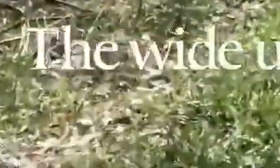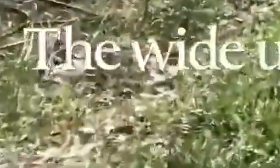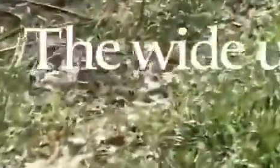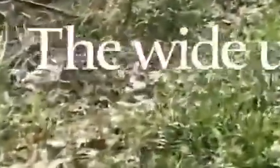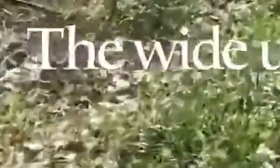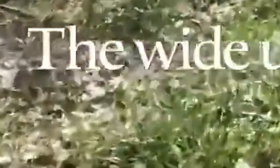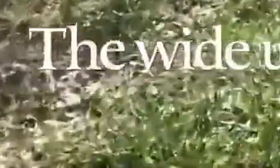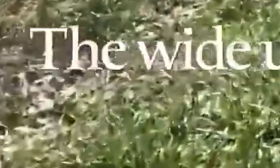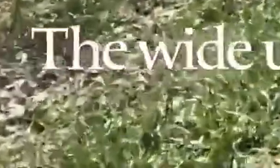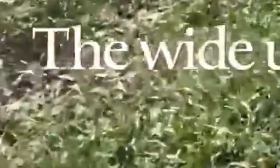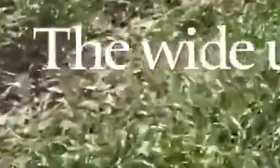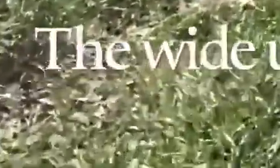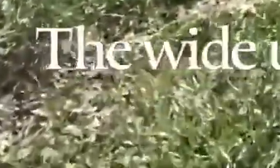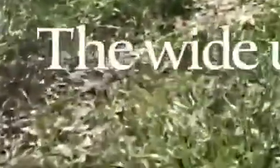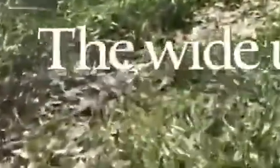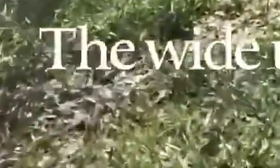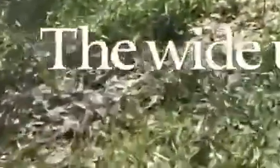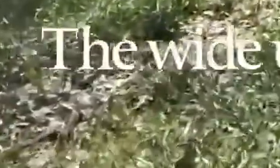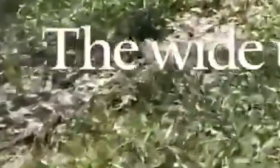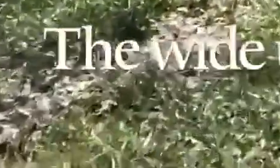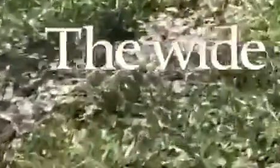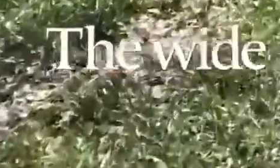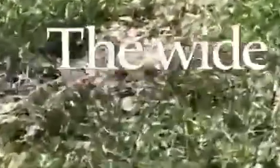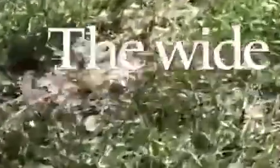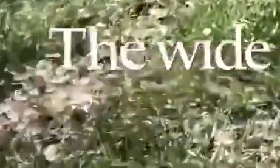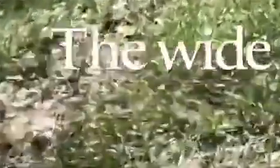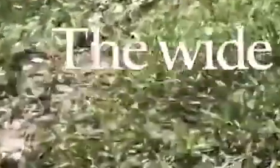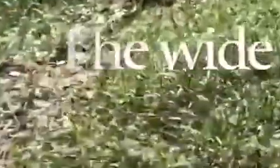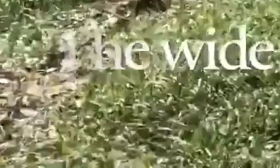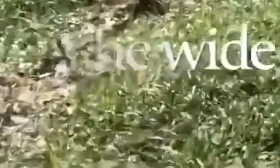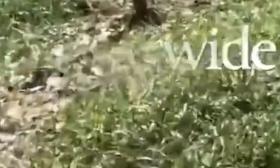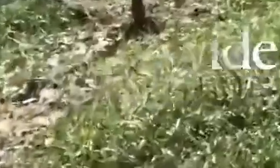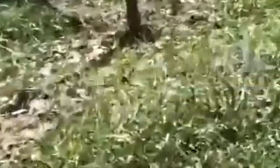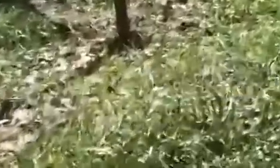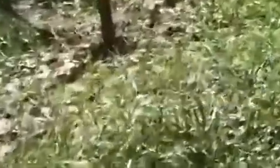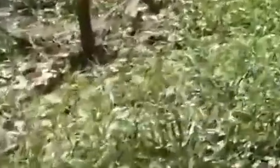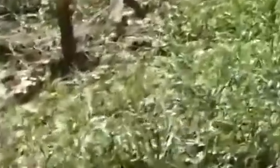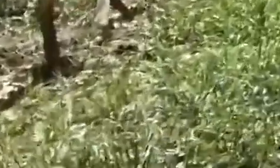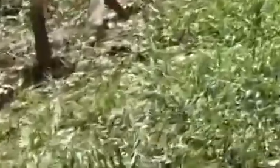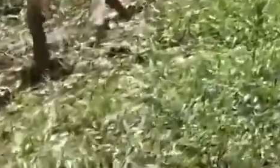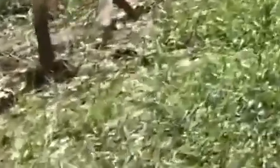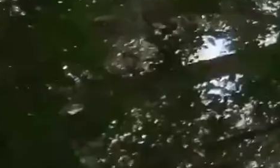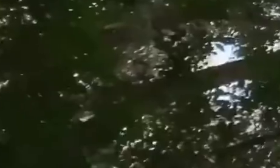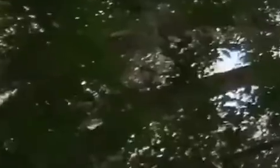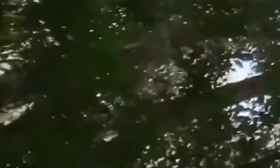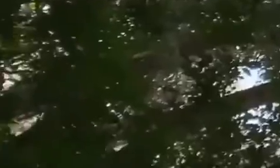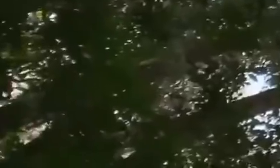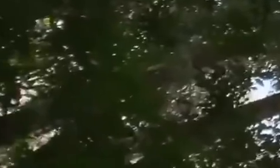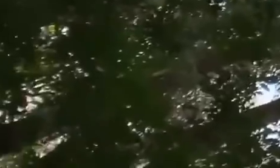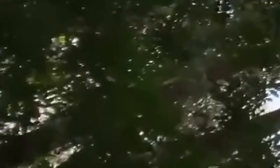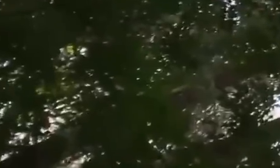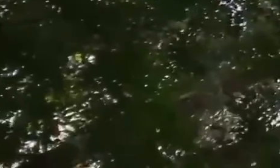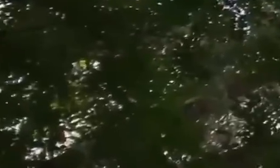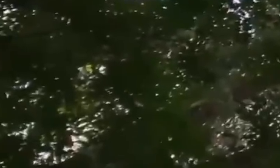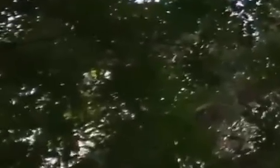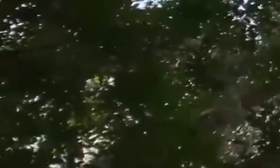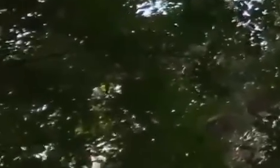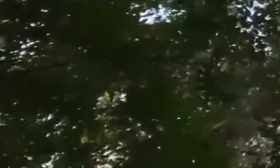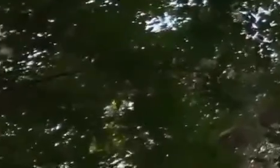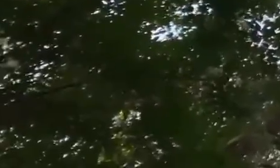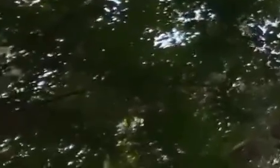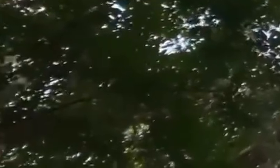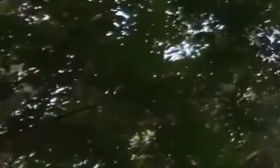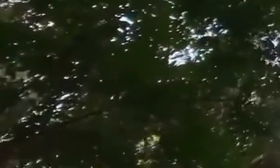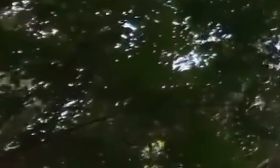The wide universe is the ocean I travel, and the earth is